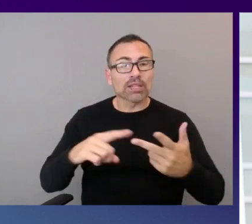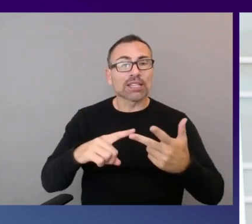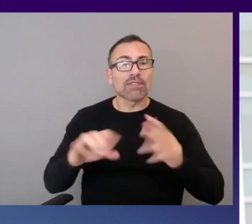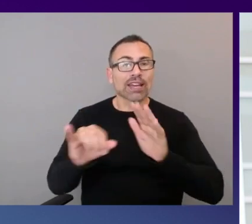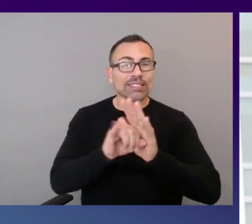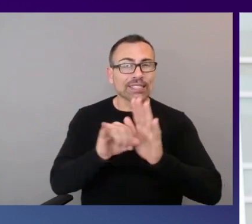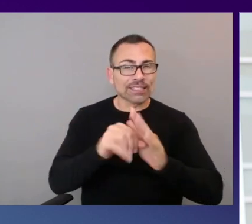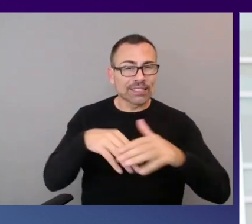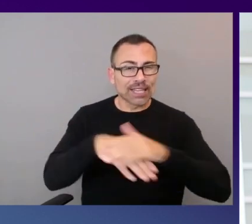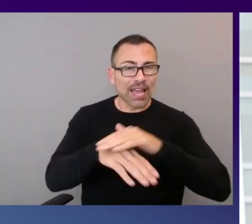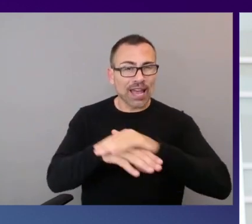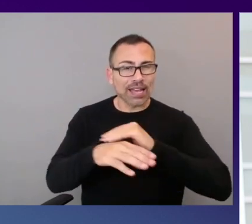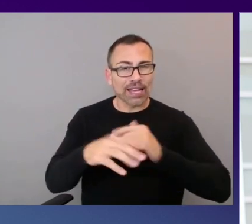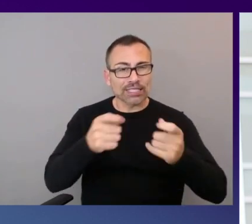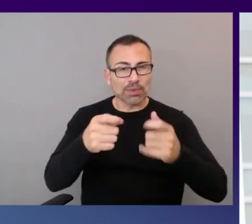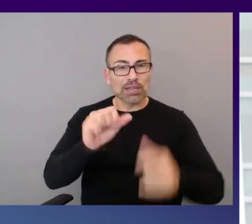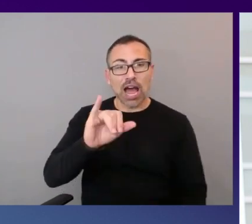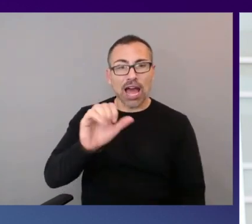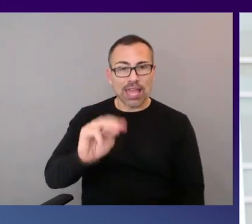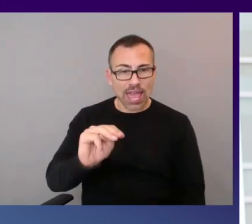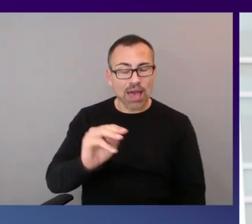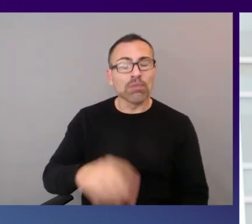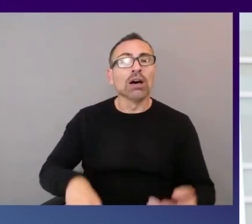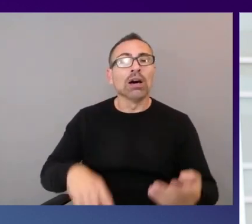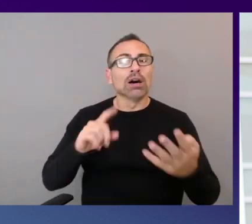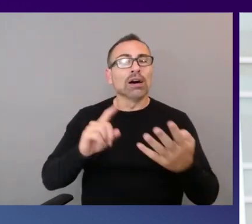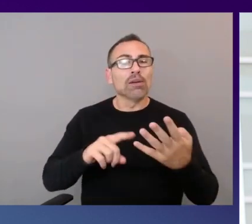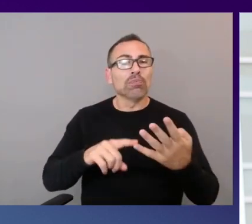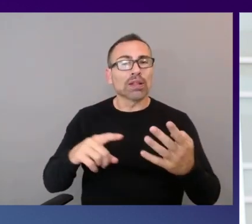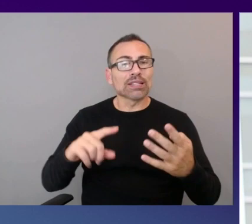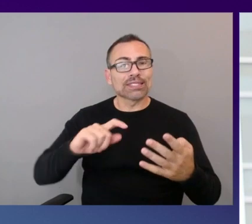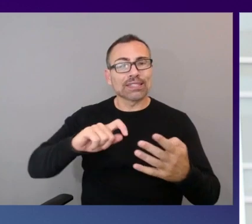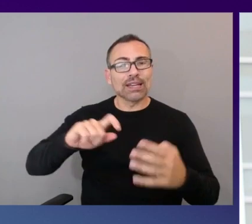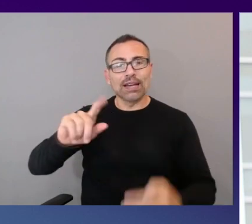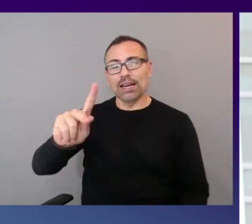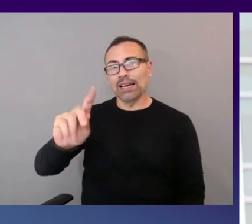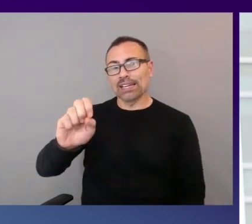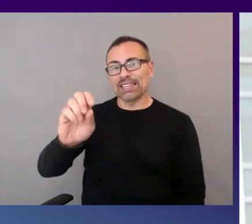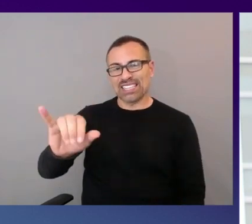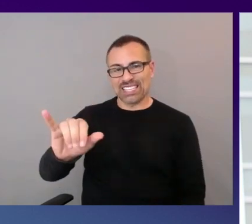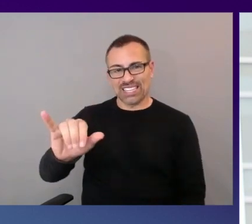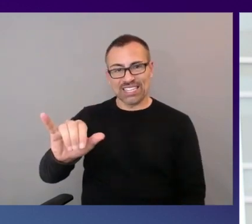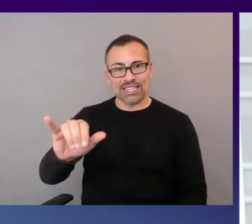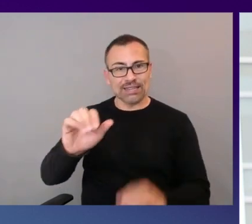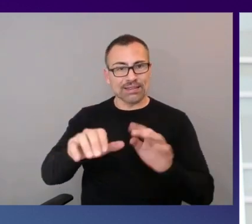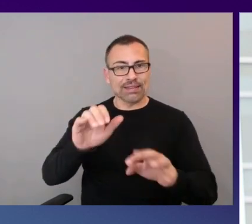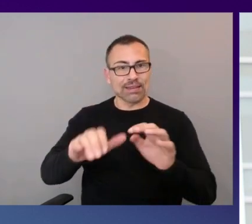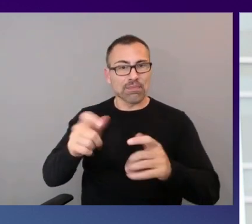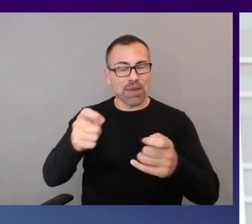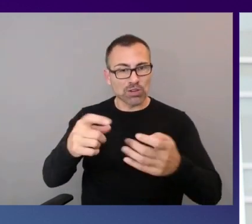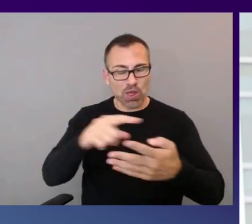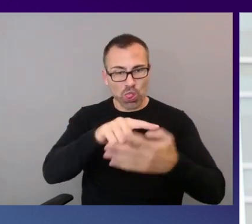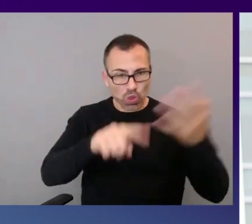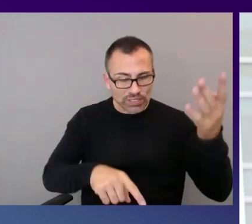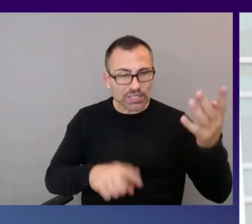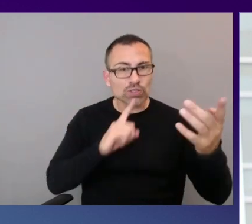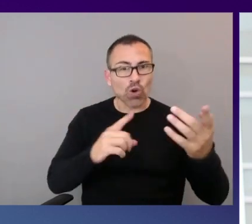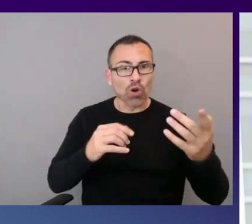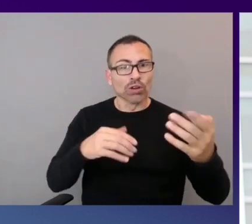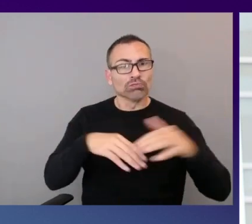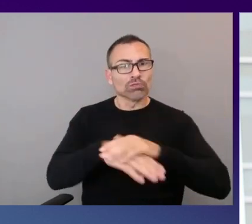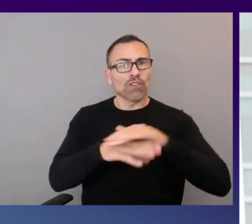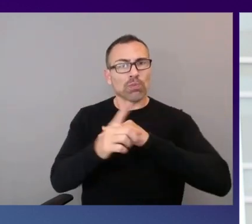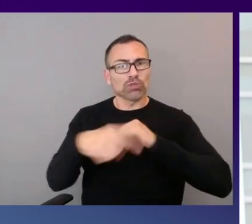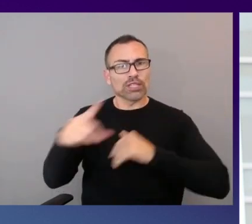key management, all of those things also are now available to them in the generative context that makes our